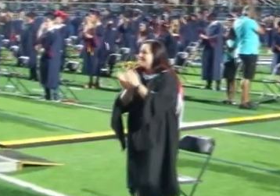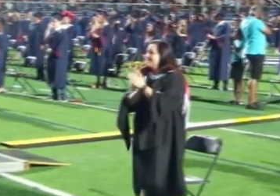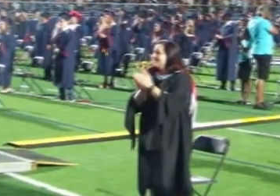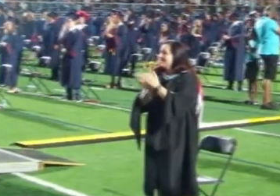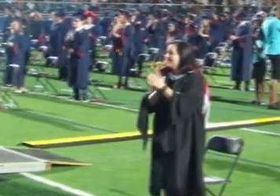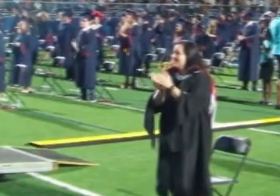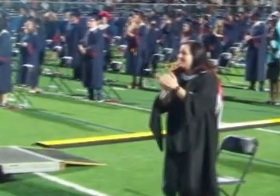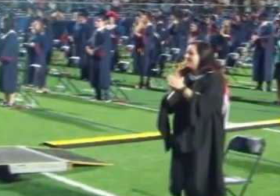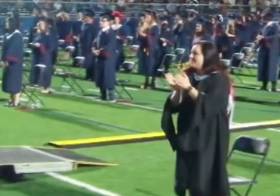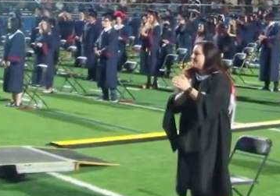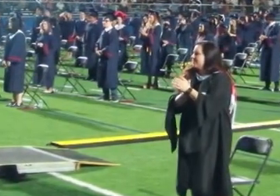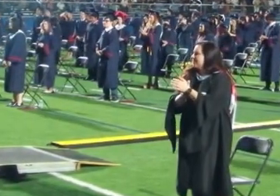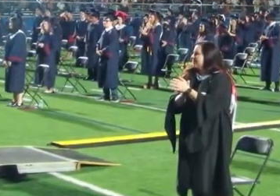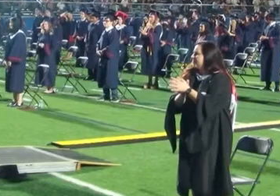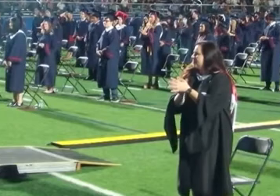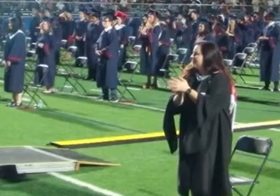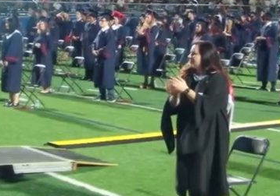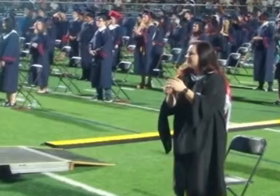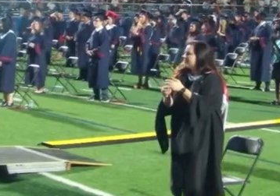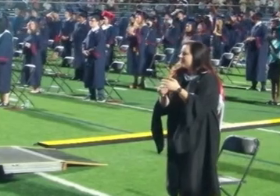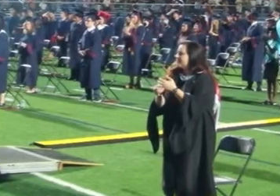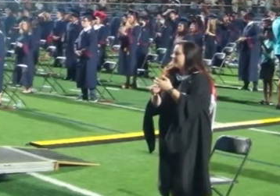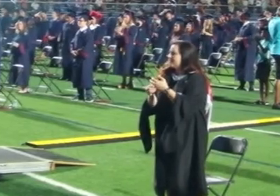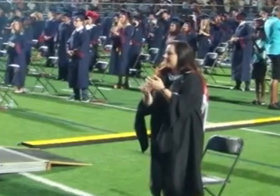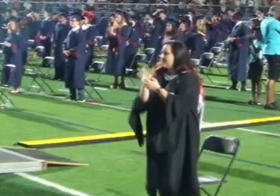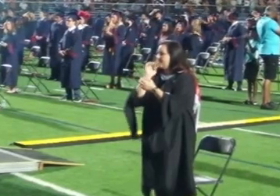At this time, please join us as we